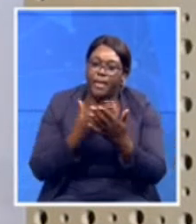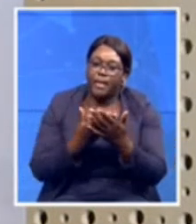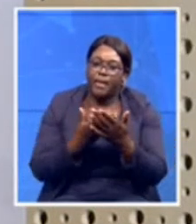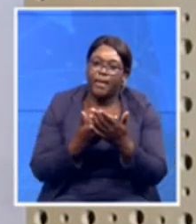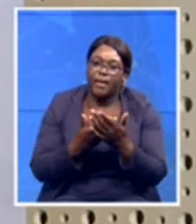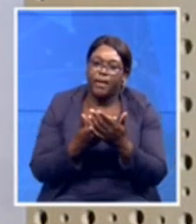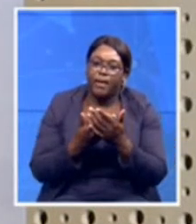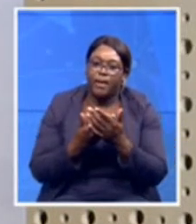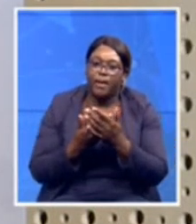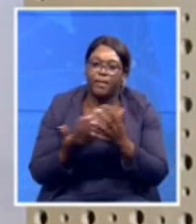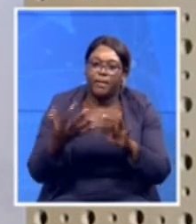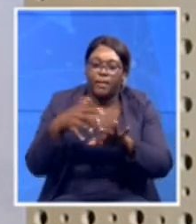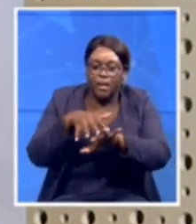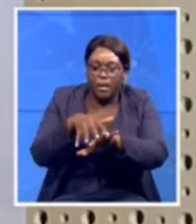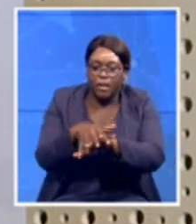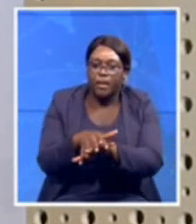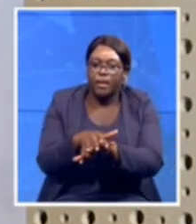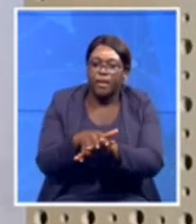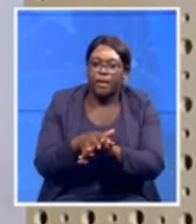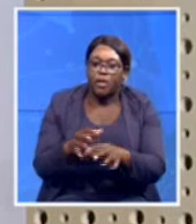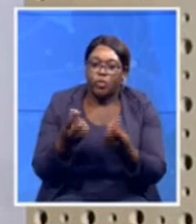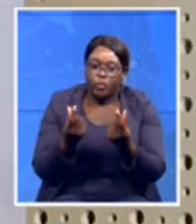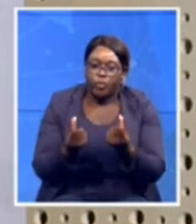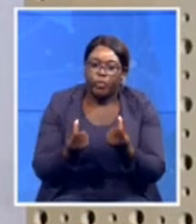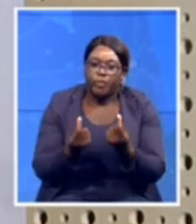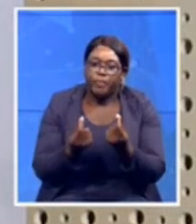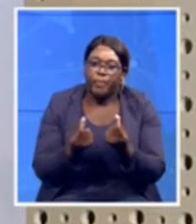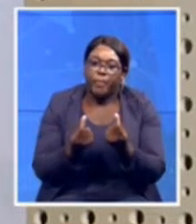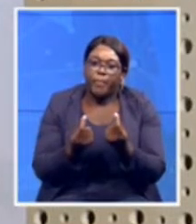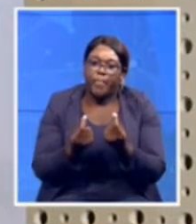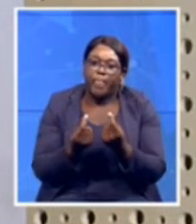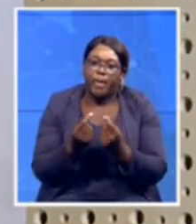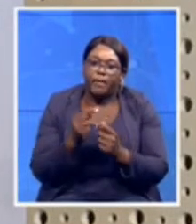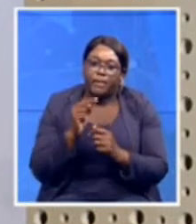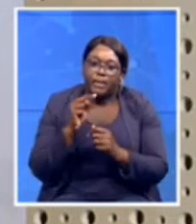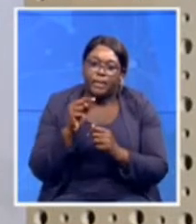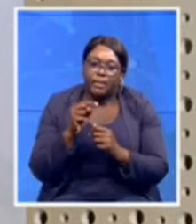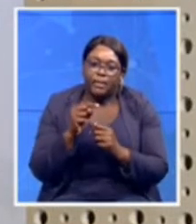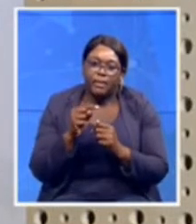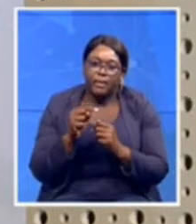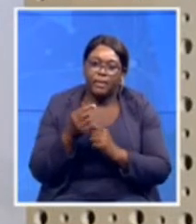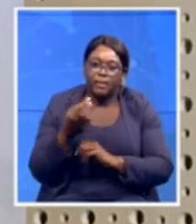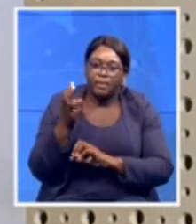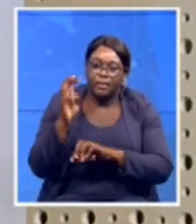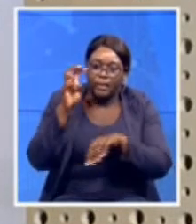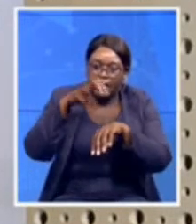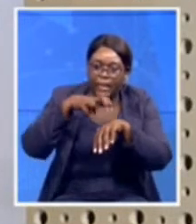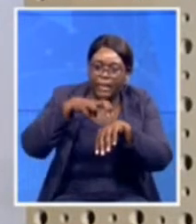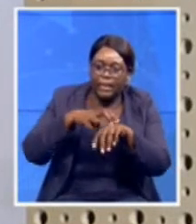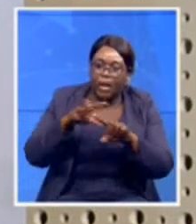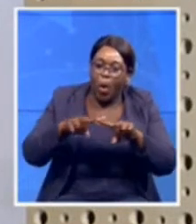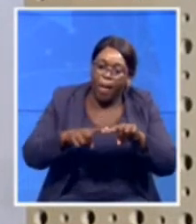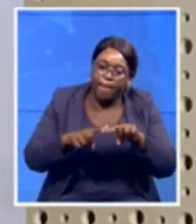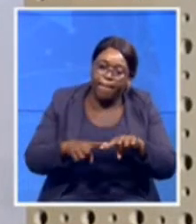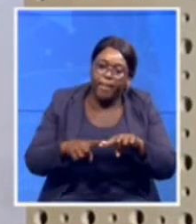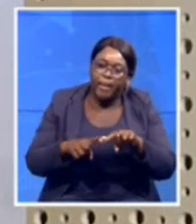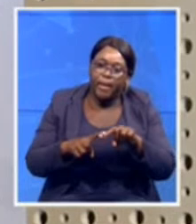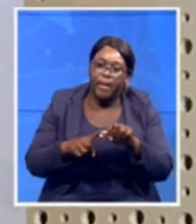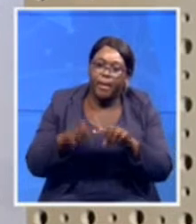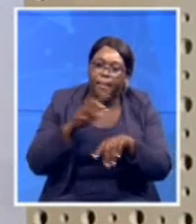from the fiscus, so that we don't have to rely on the fiscus. Otherwise, it's going to be difficult. There's a lot of financial